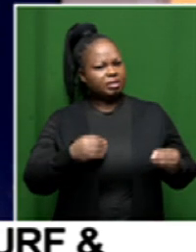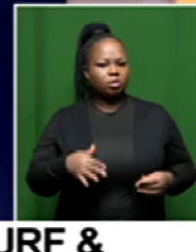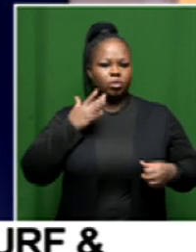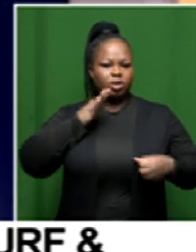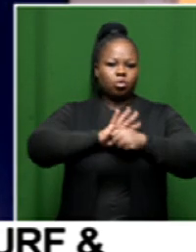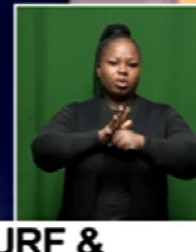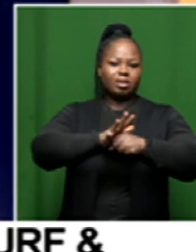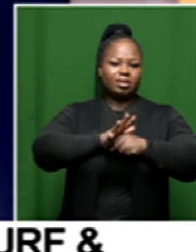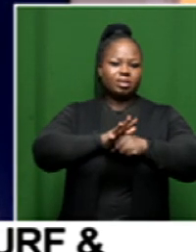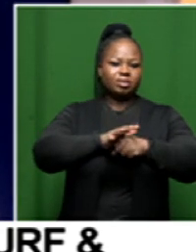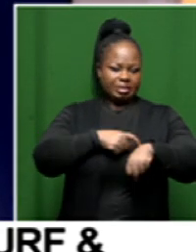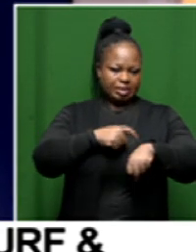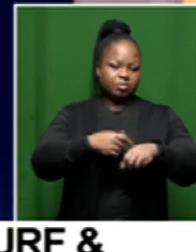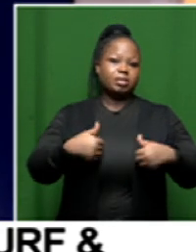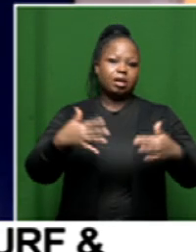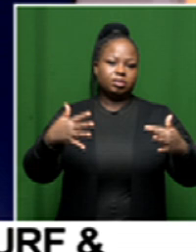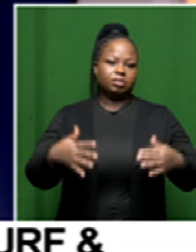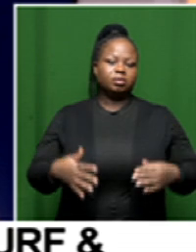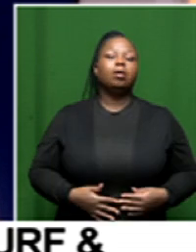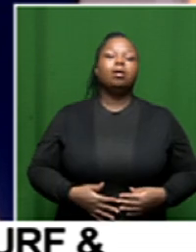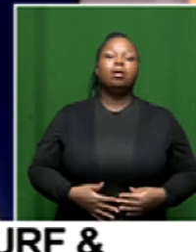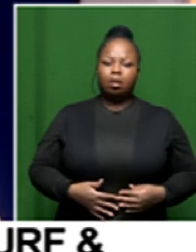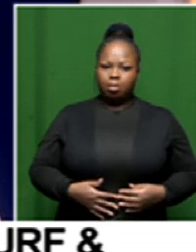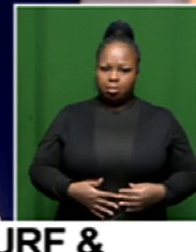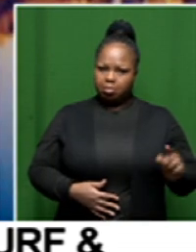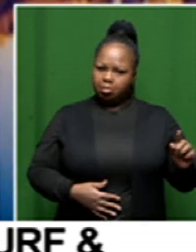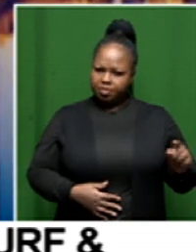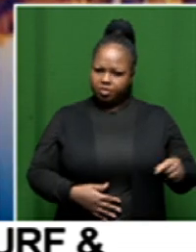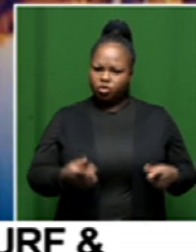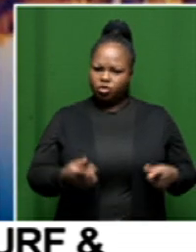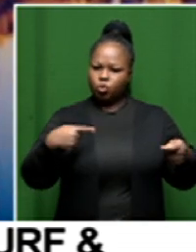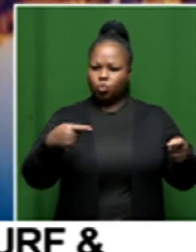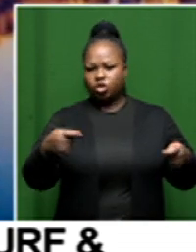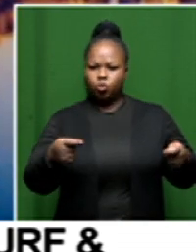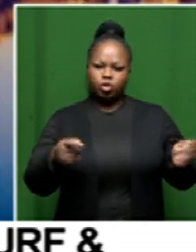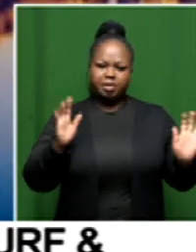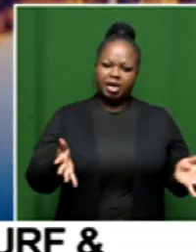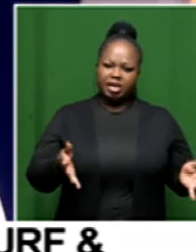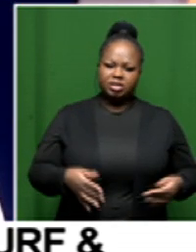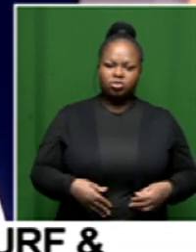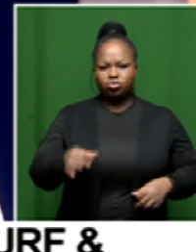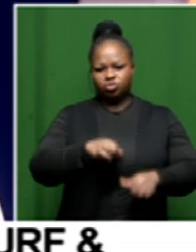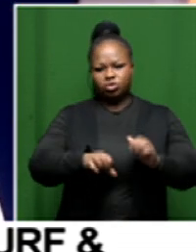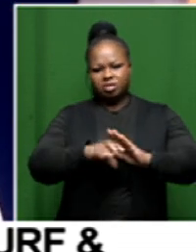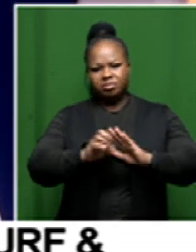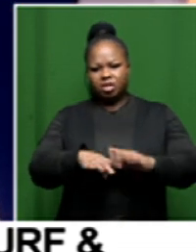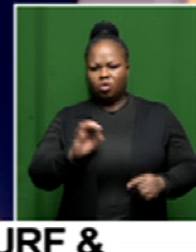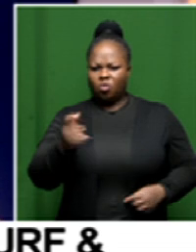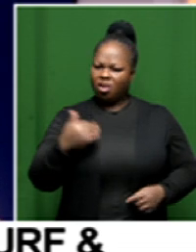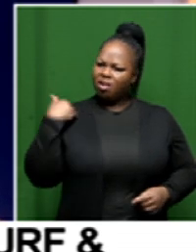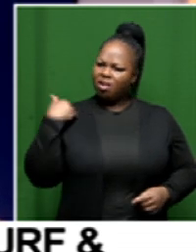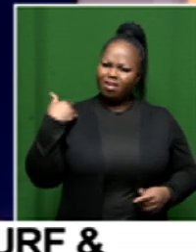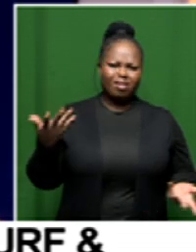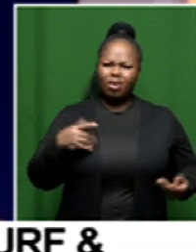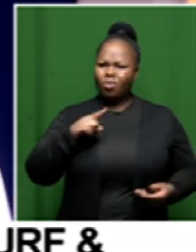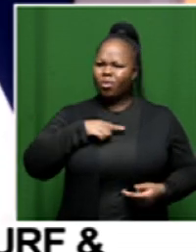COVID. Well, sorry, when COVID started. Oh, okay. Yeah. So you've been cooking, Jay, I've just been all cooking, these years. Posting on social media. Everybody's been asking, Glen,